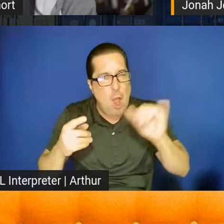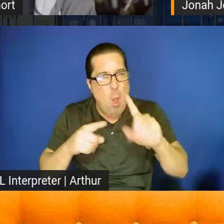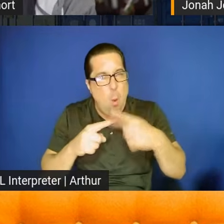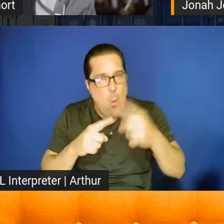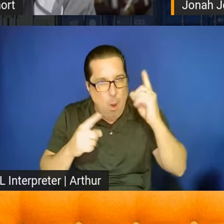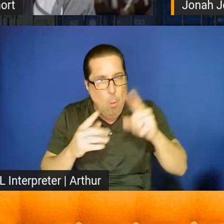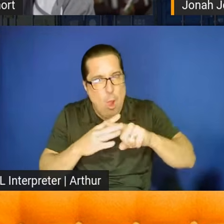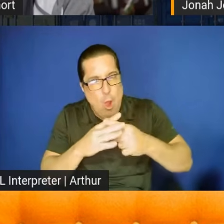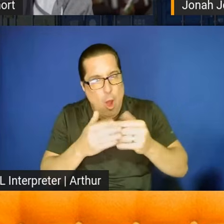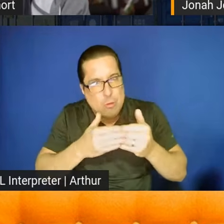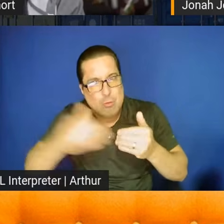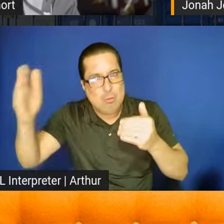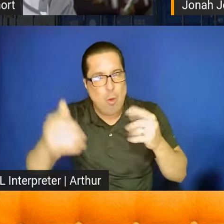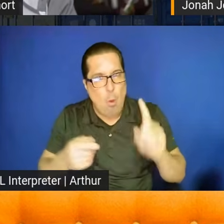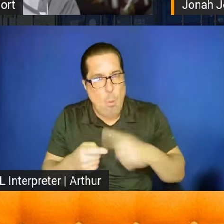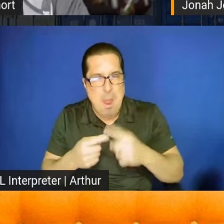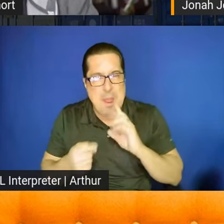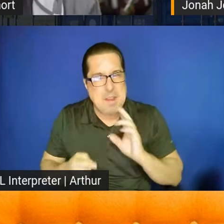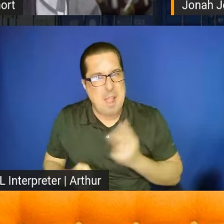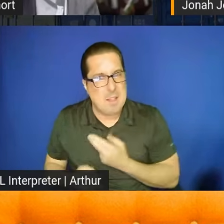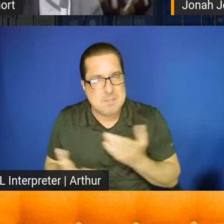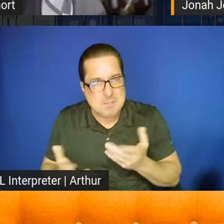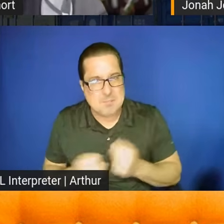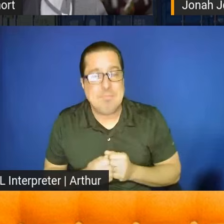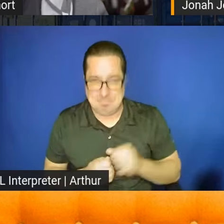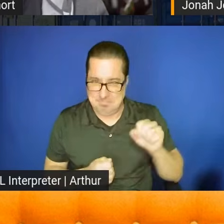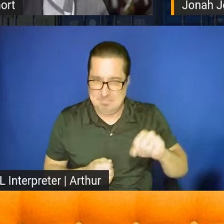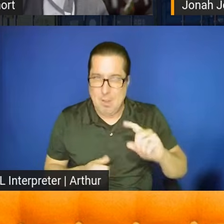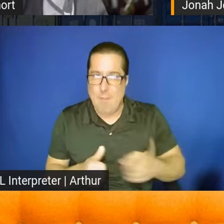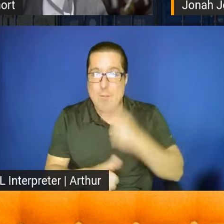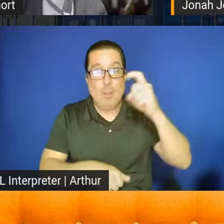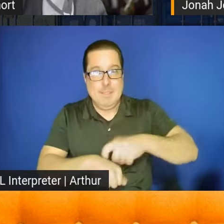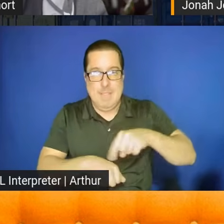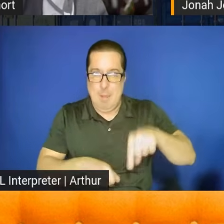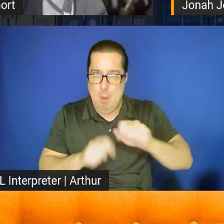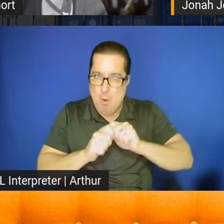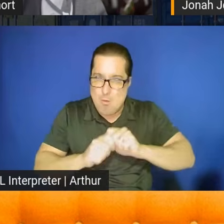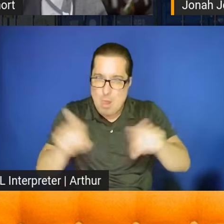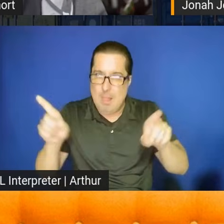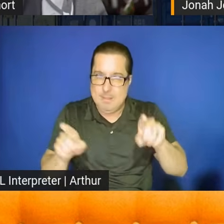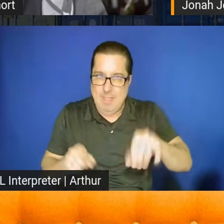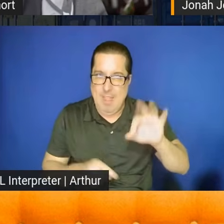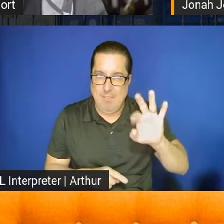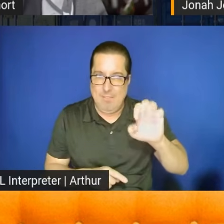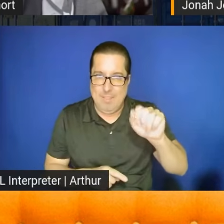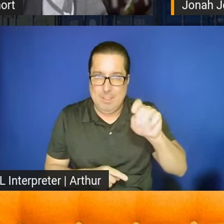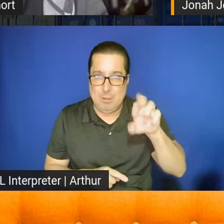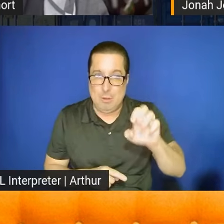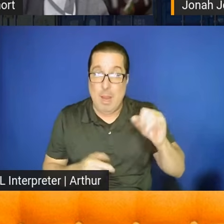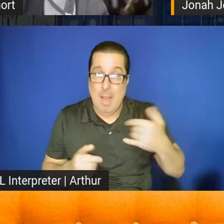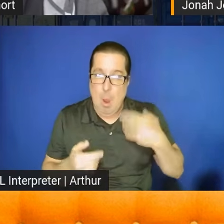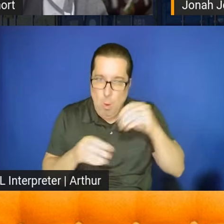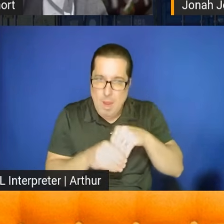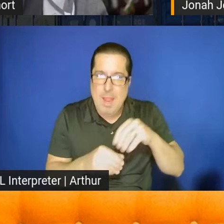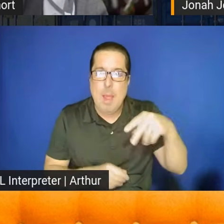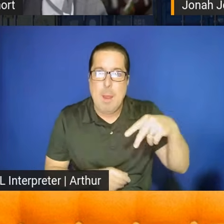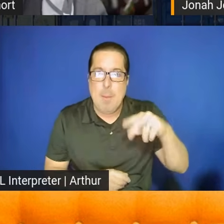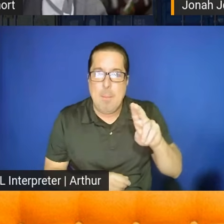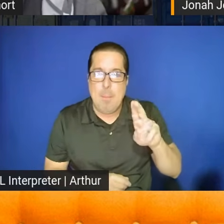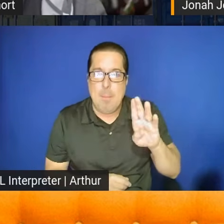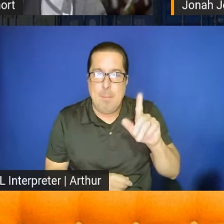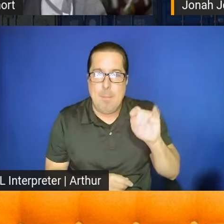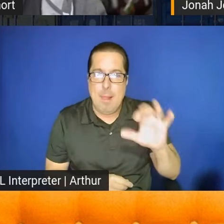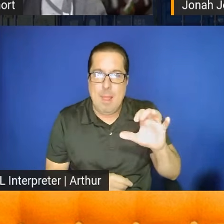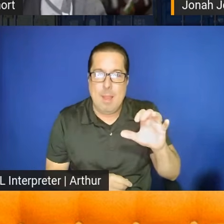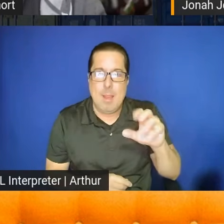is the first time we are releasing the feature. So we're right now in public preview, and I'm going to talk